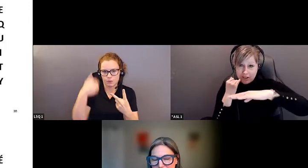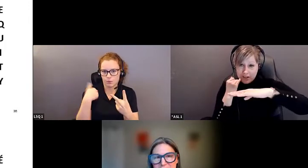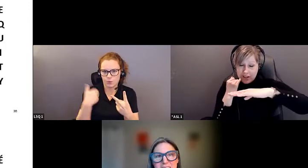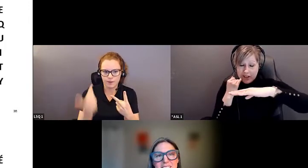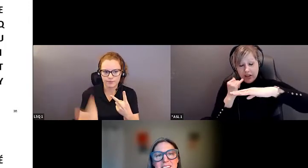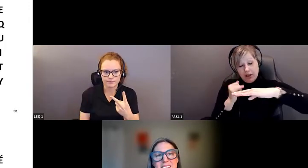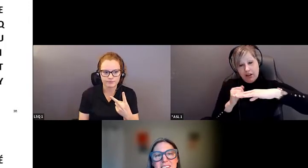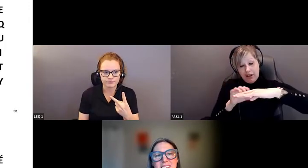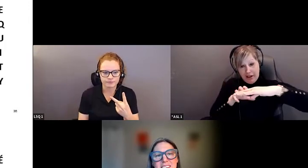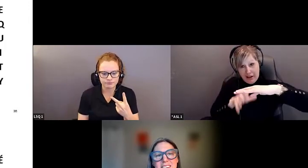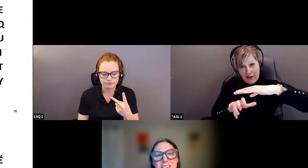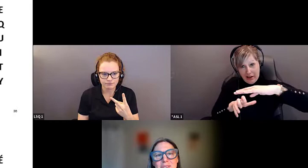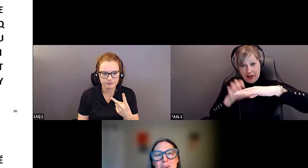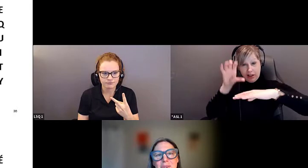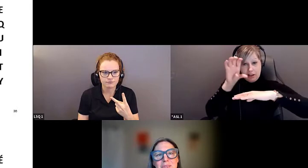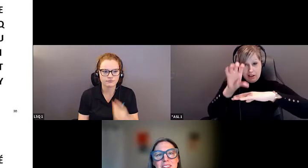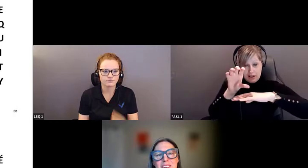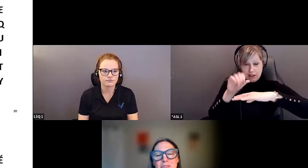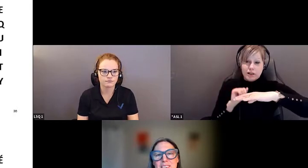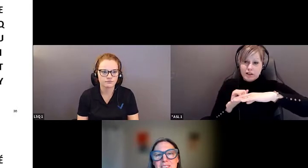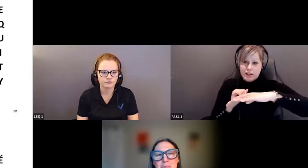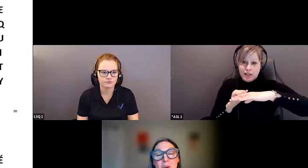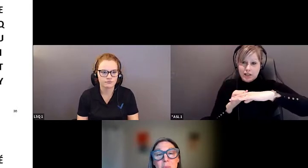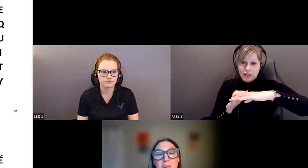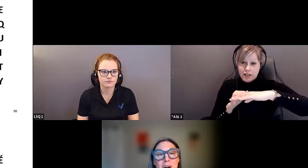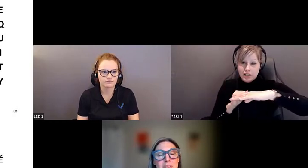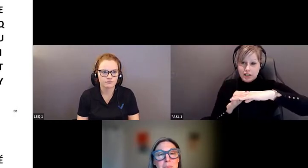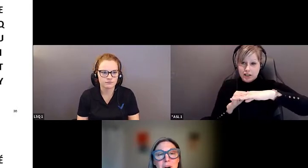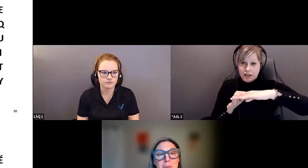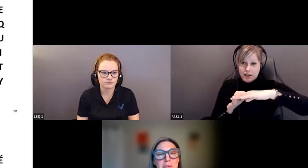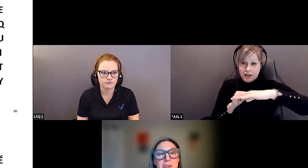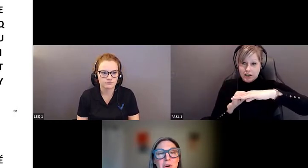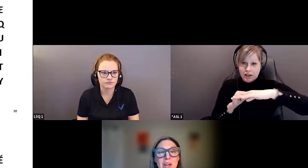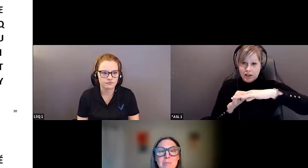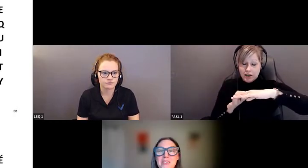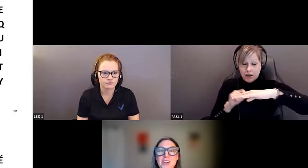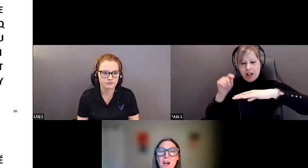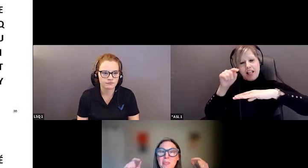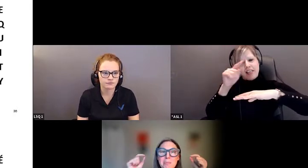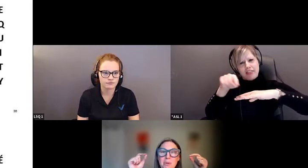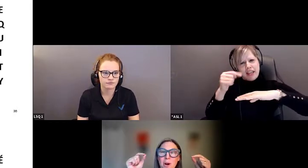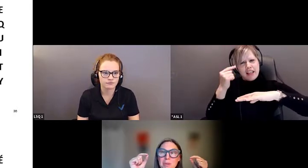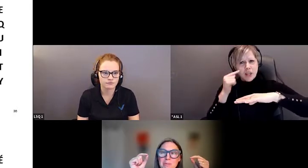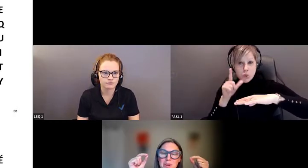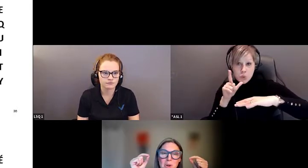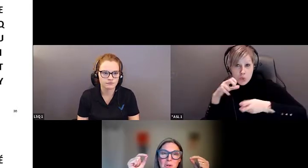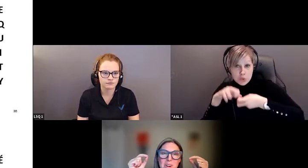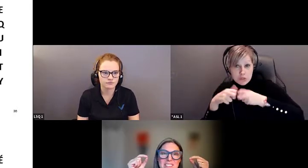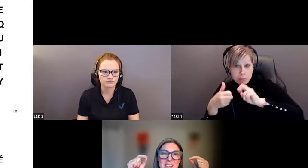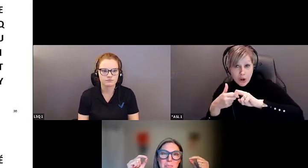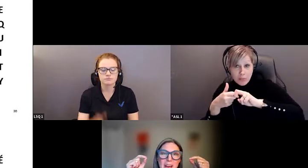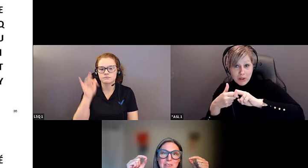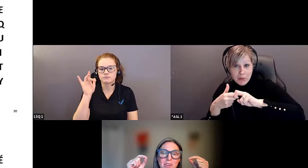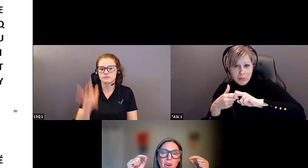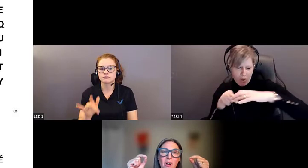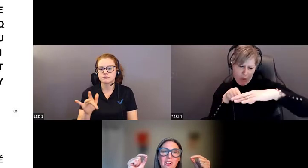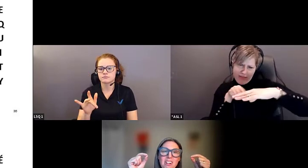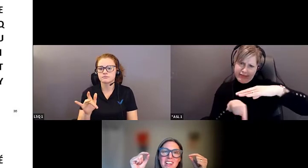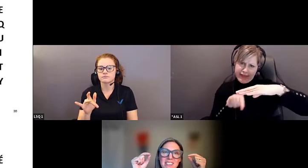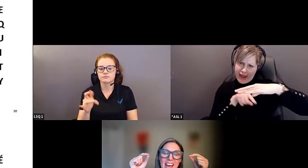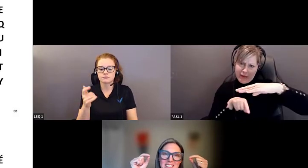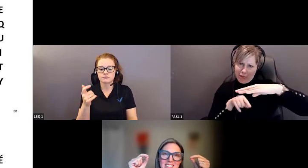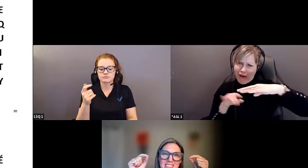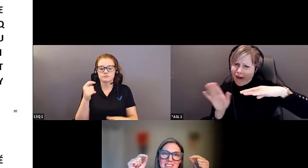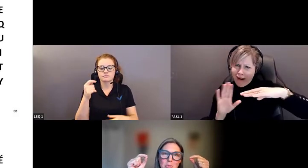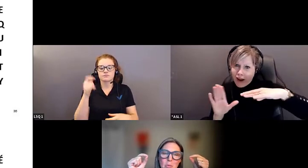solutions to those that address the problem of the bottom of the coin, but not the problem of the coin that's bad for